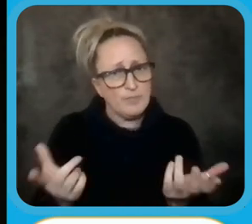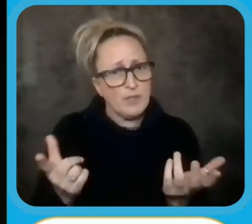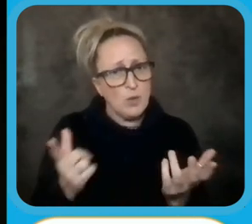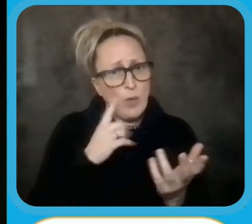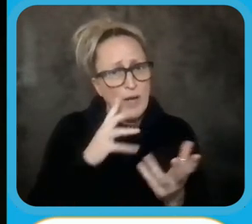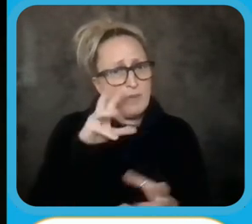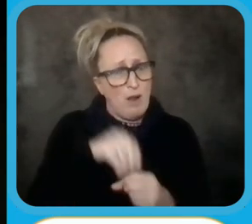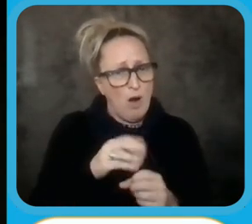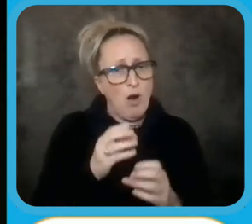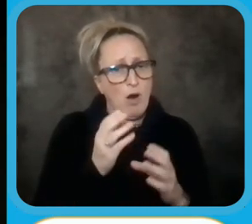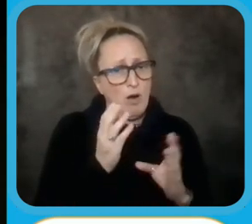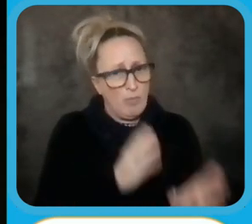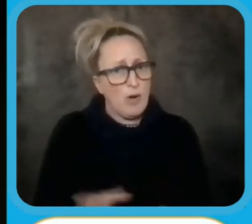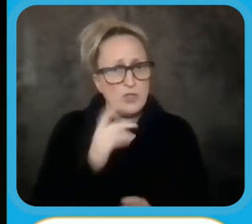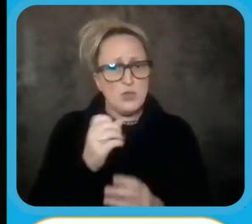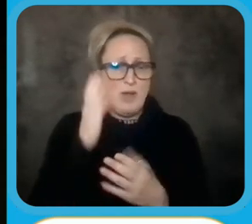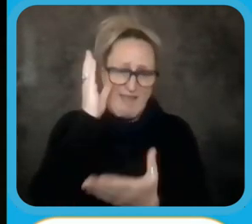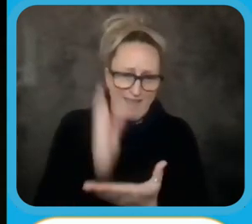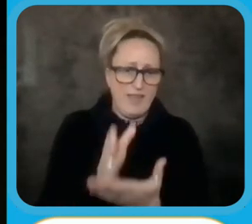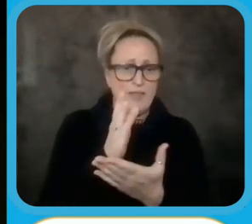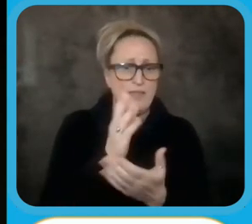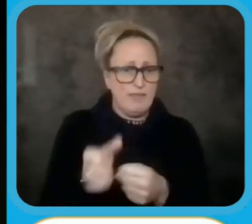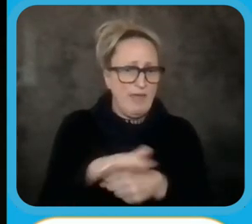to end this epidemic.